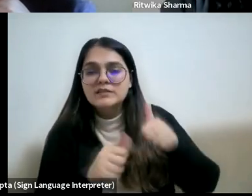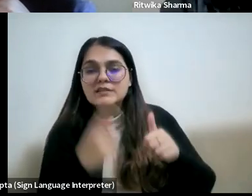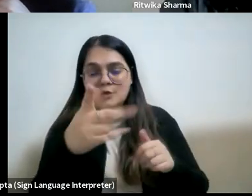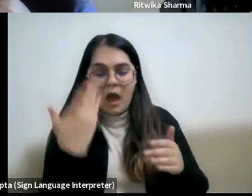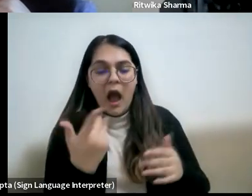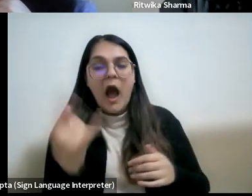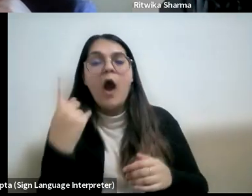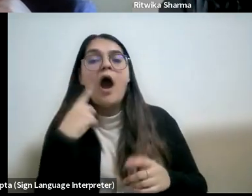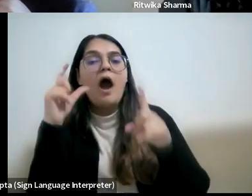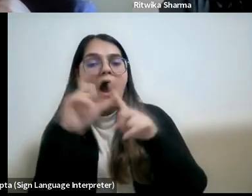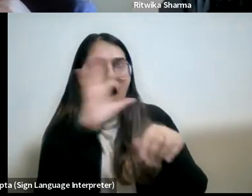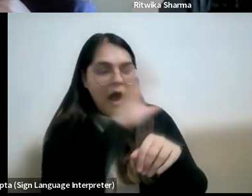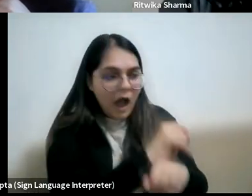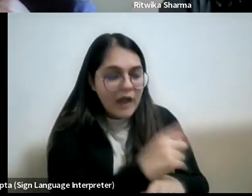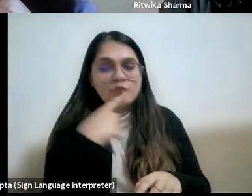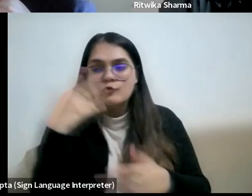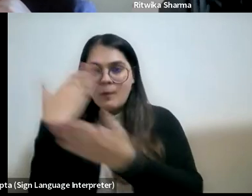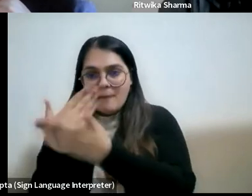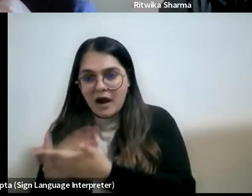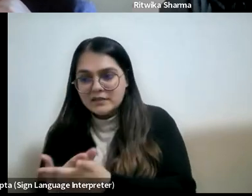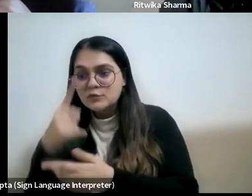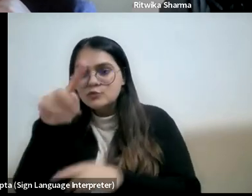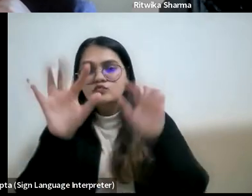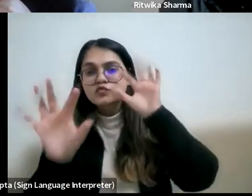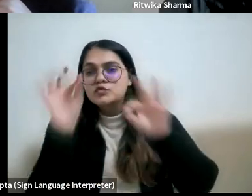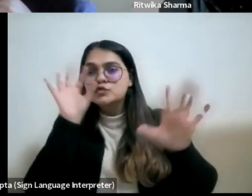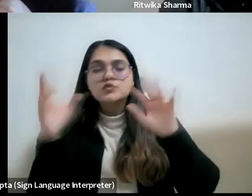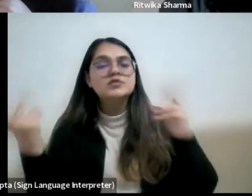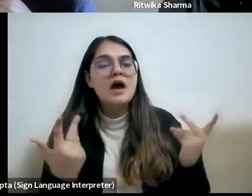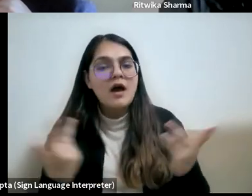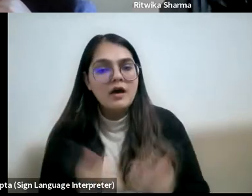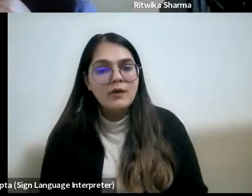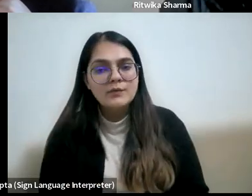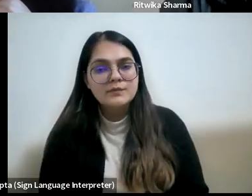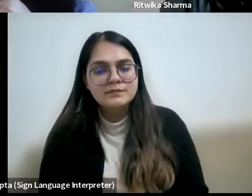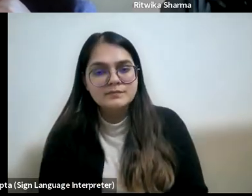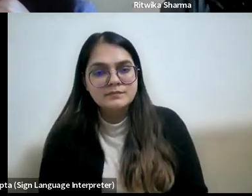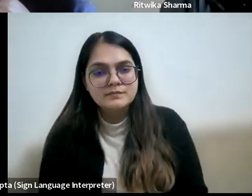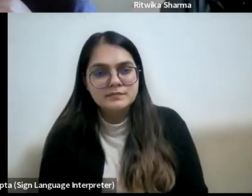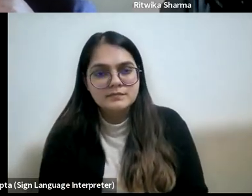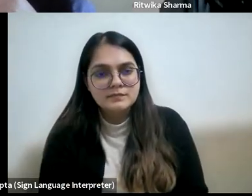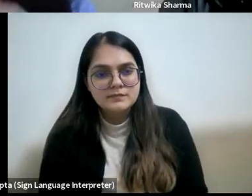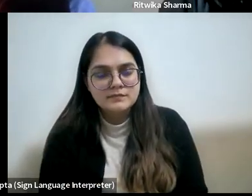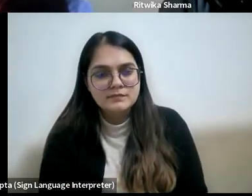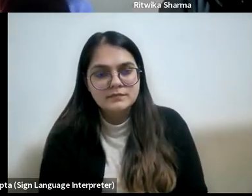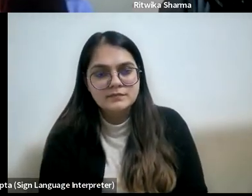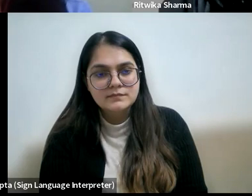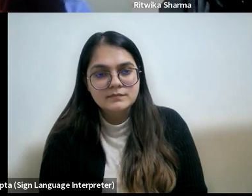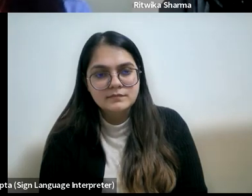and identifying your interview participants when you set on working on the ethnographic component. Please.